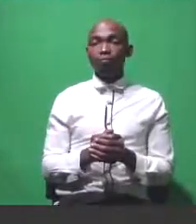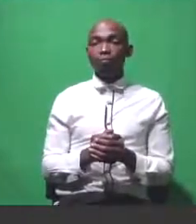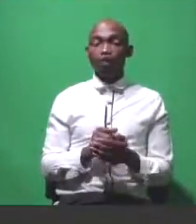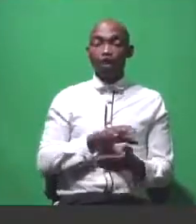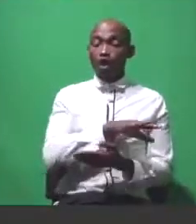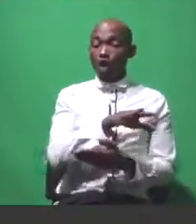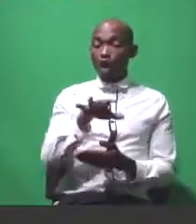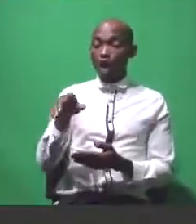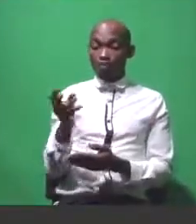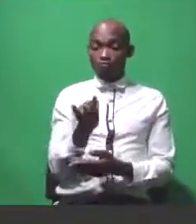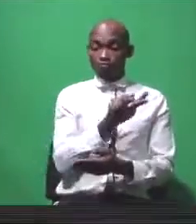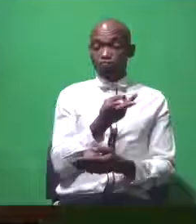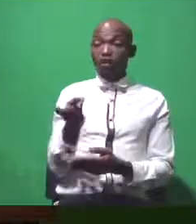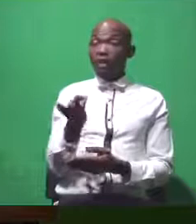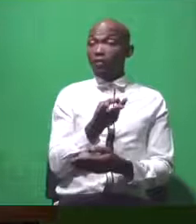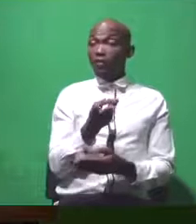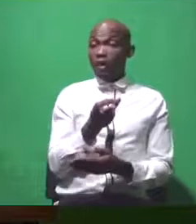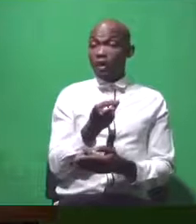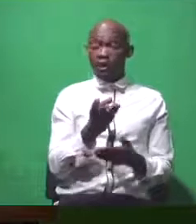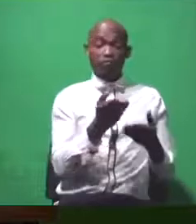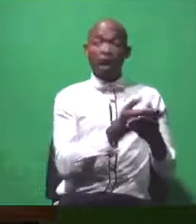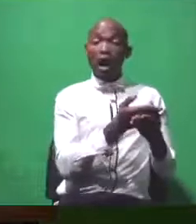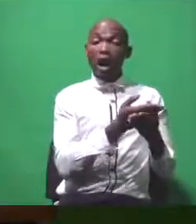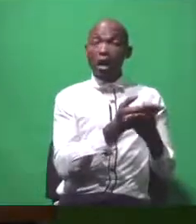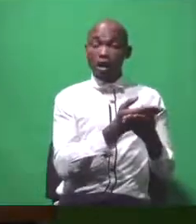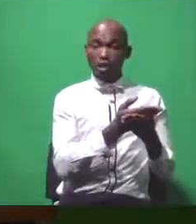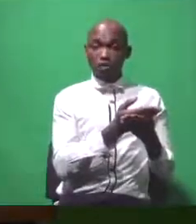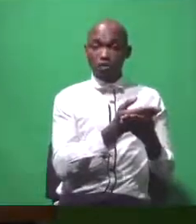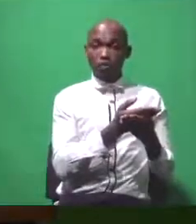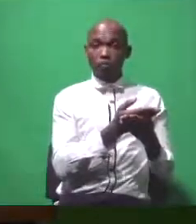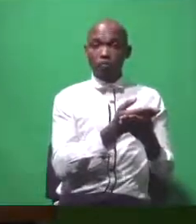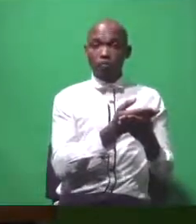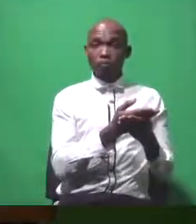All these three accounts owned by the